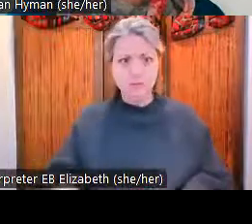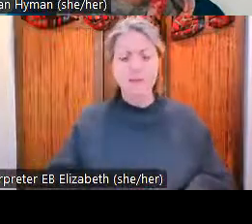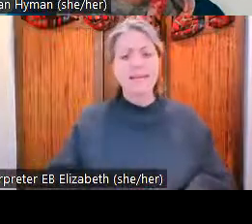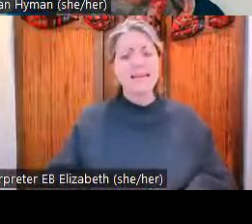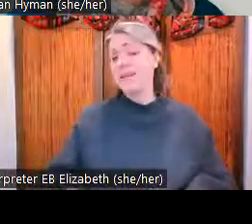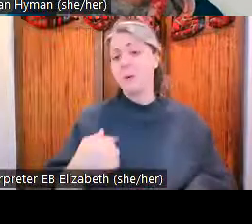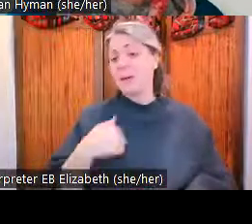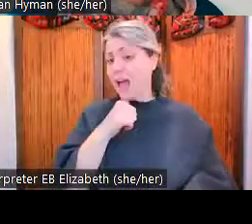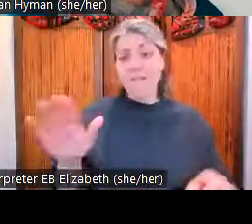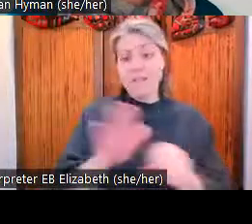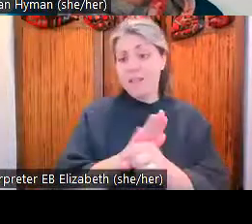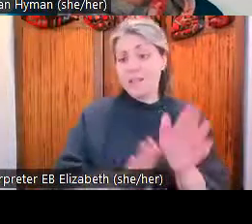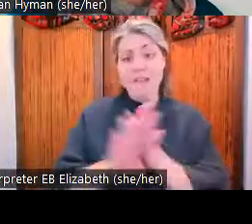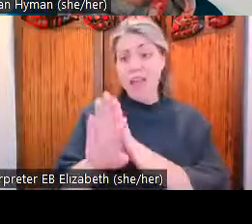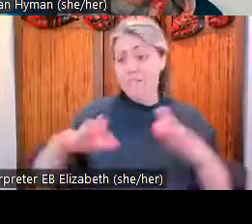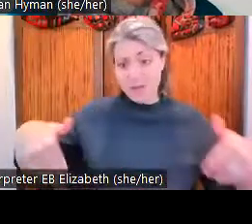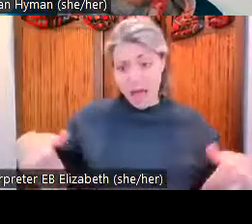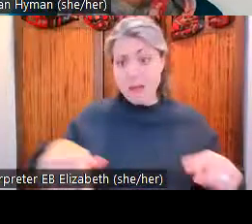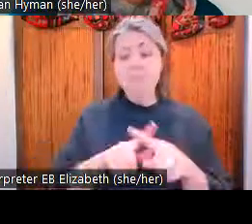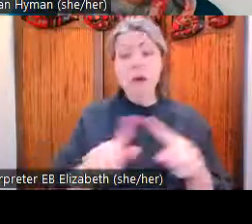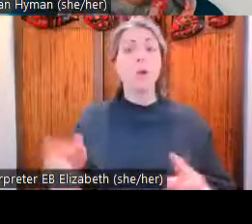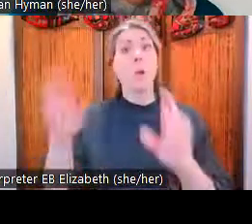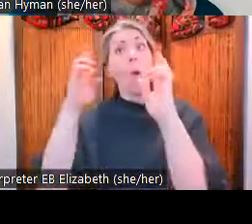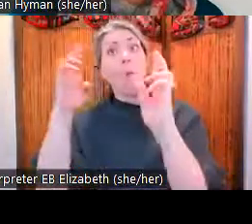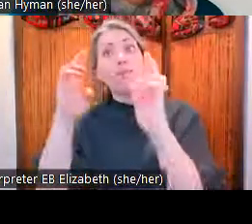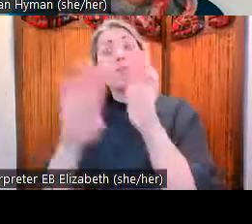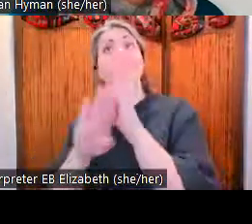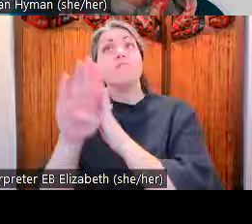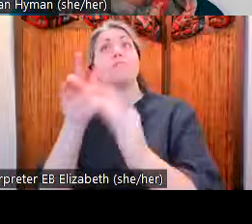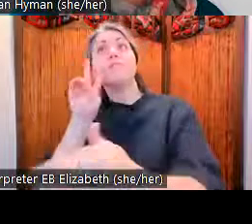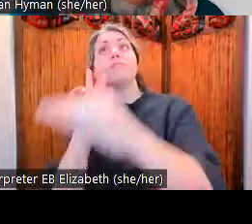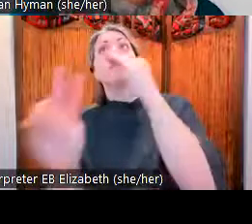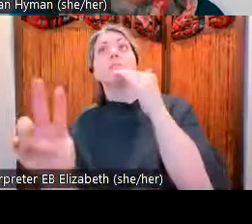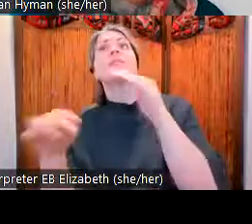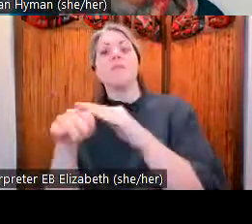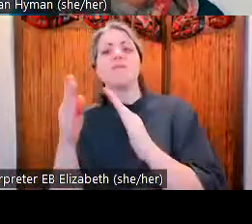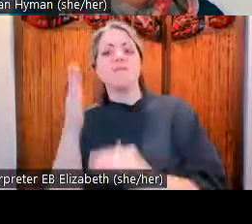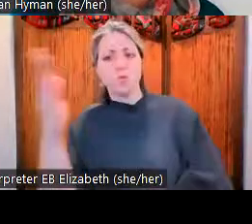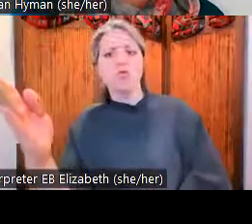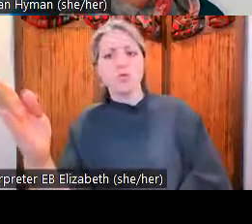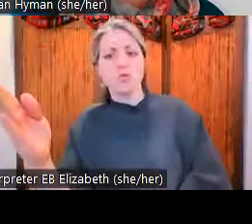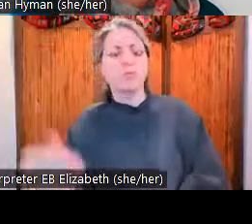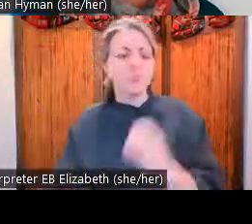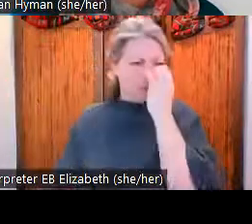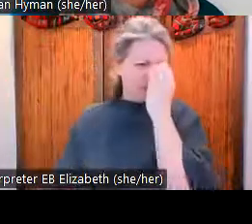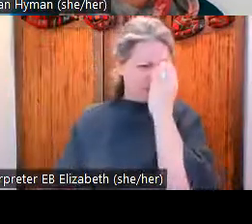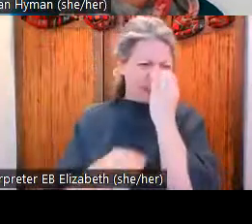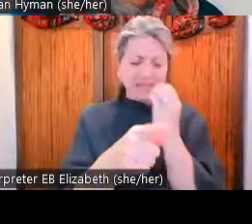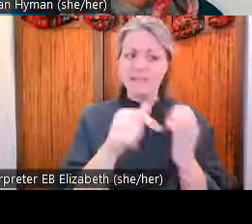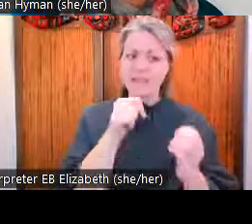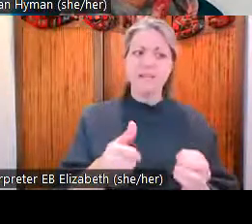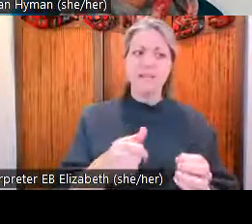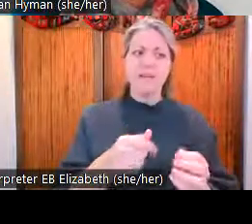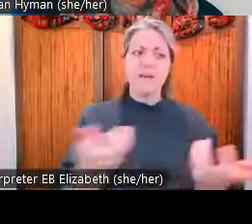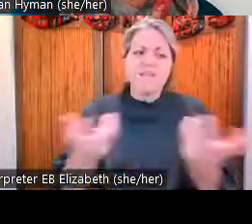prime time, but that is something that we're very hopeful will be promising. It doesn't meet a lot of the criteria for screening in